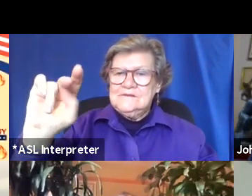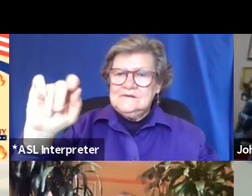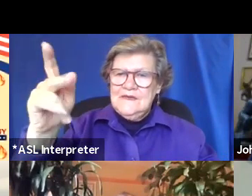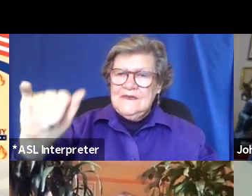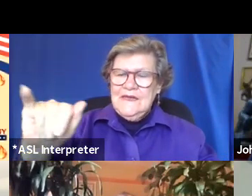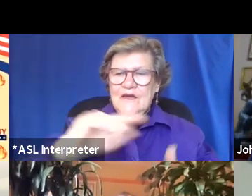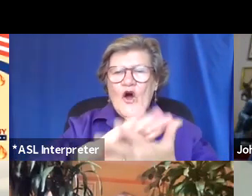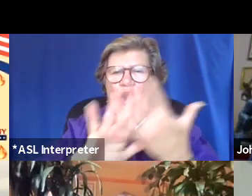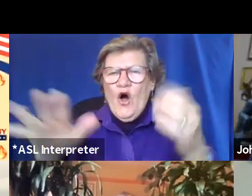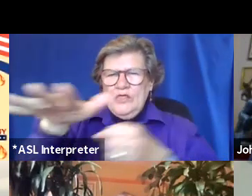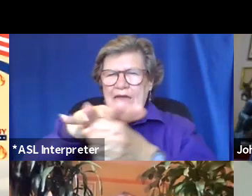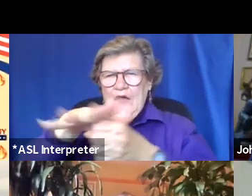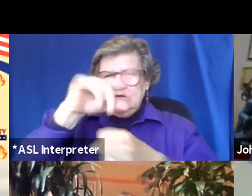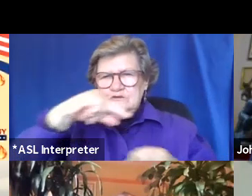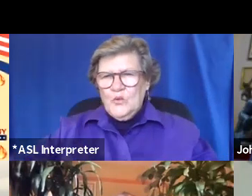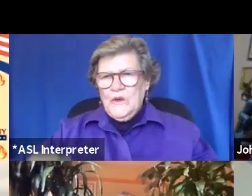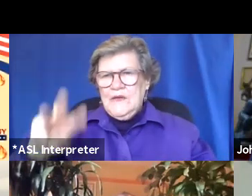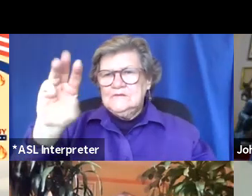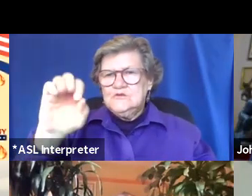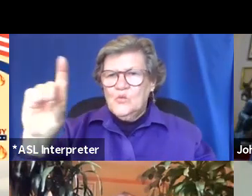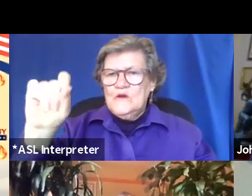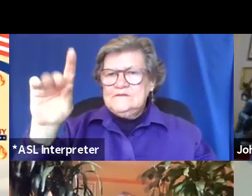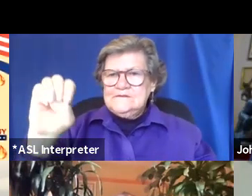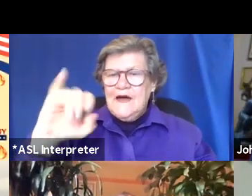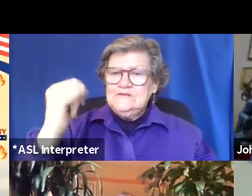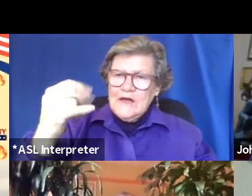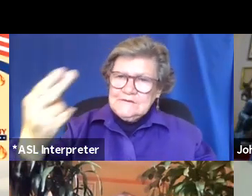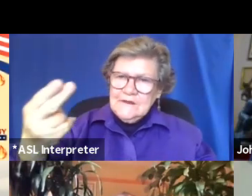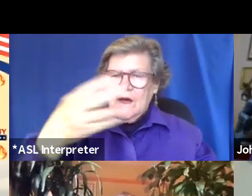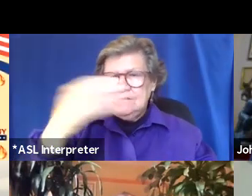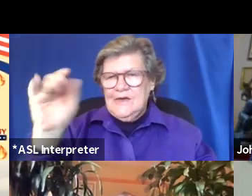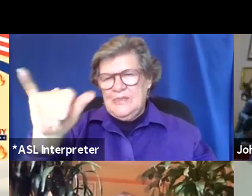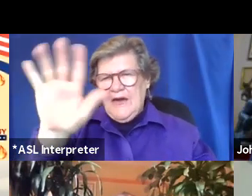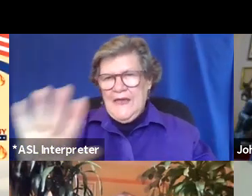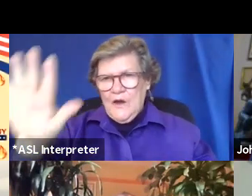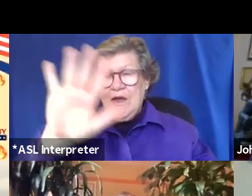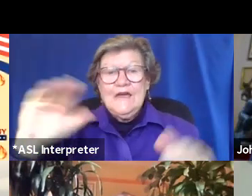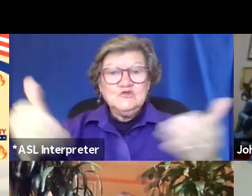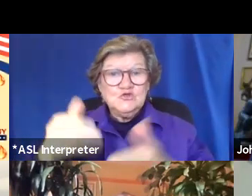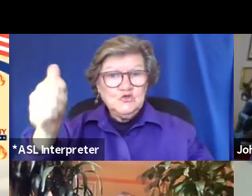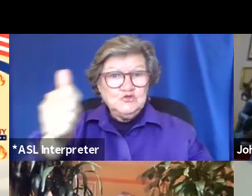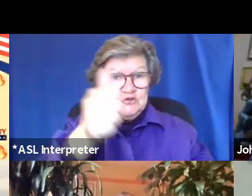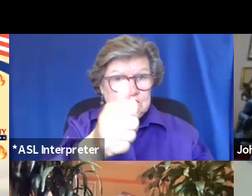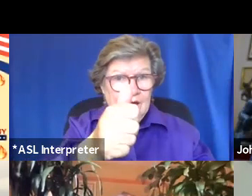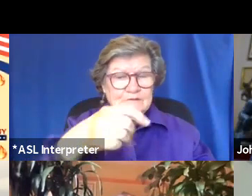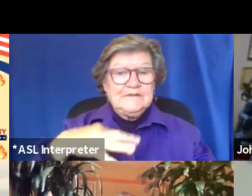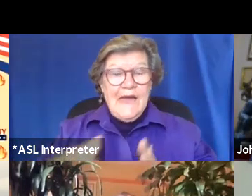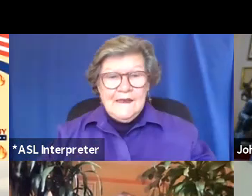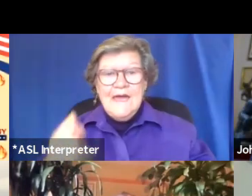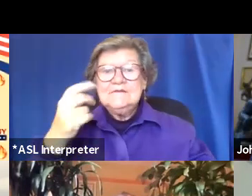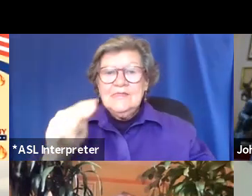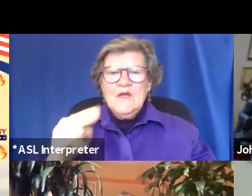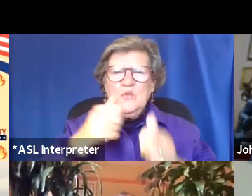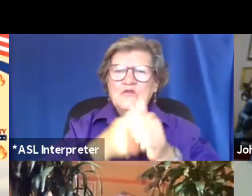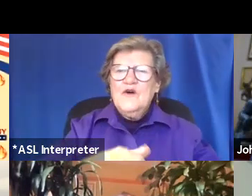Heights, and Woodside. And we will begin by introducing them. You're going to introduce yourselves, candidates. We'll go in